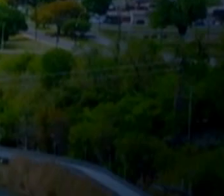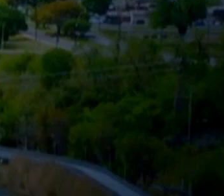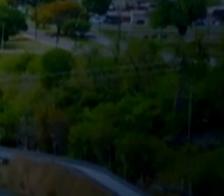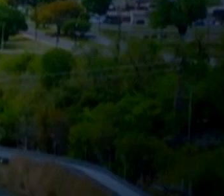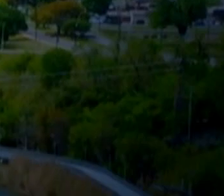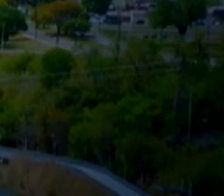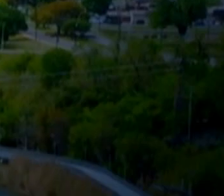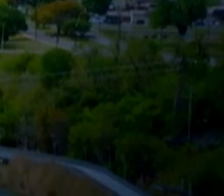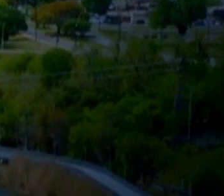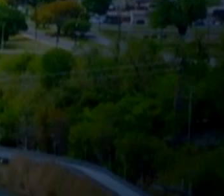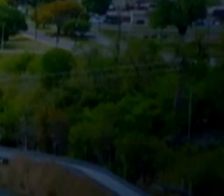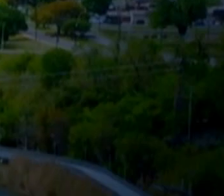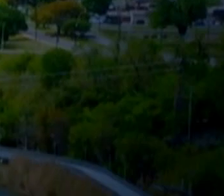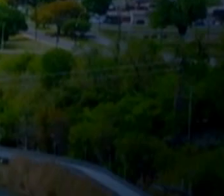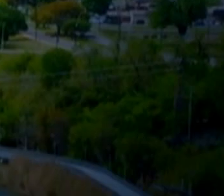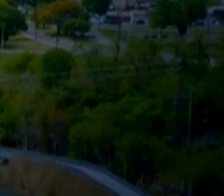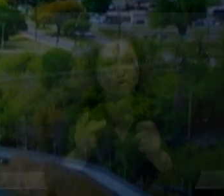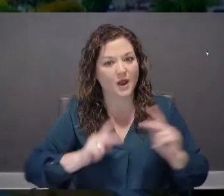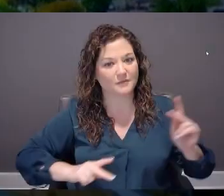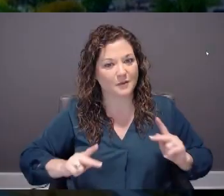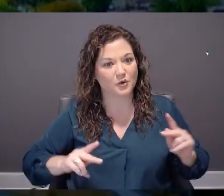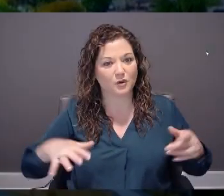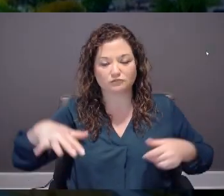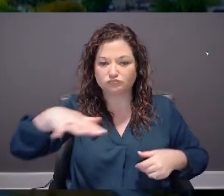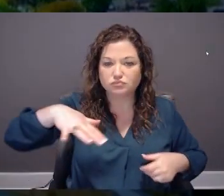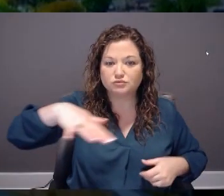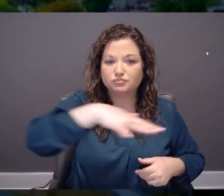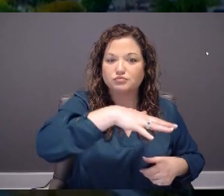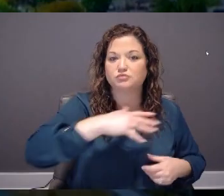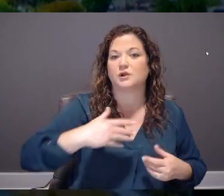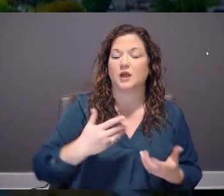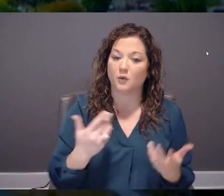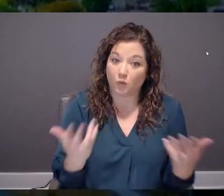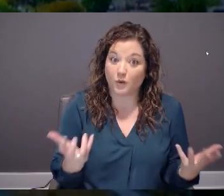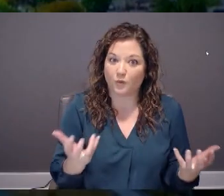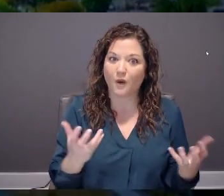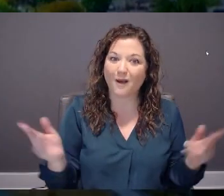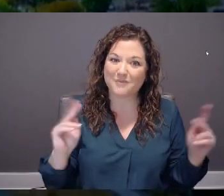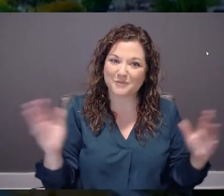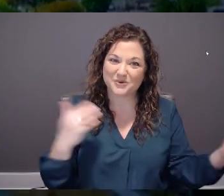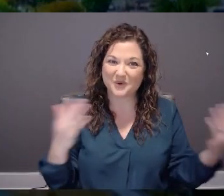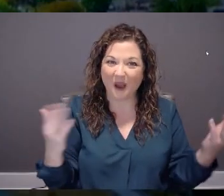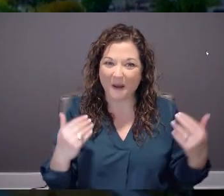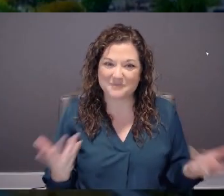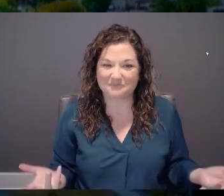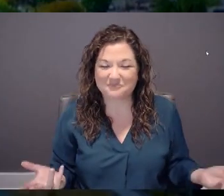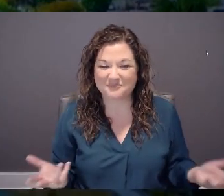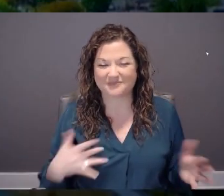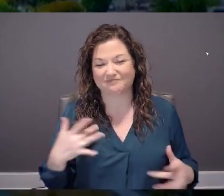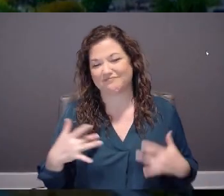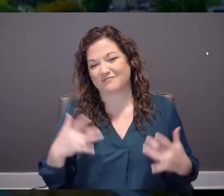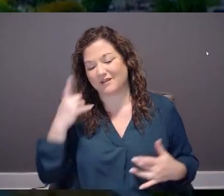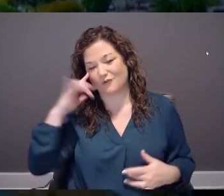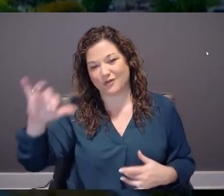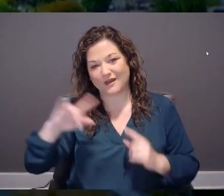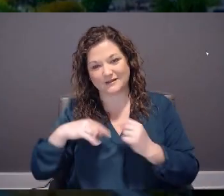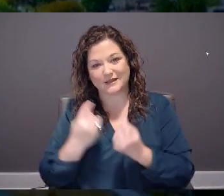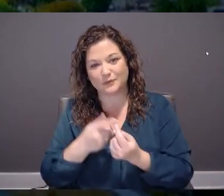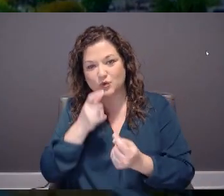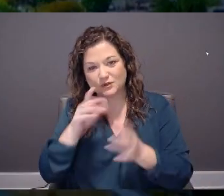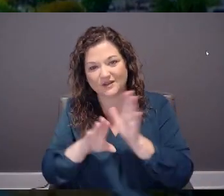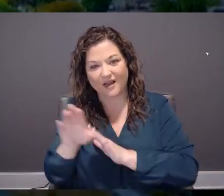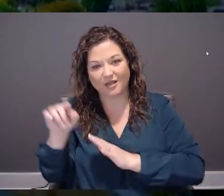people into spaces that we want to be in. So excited for the team that put this together. We do